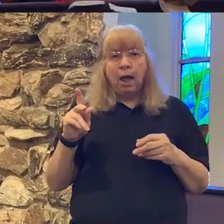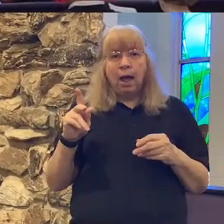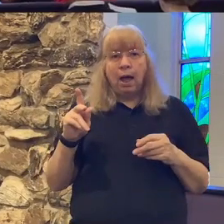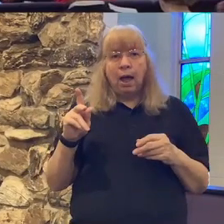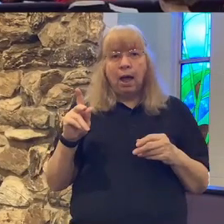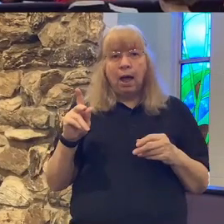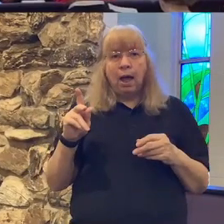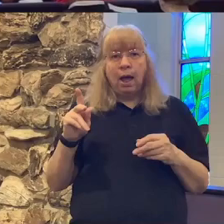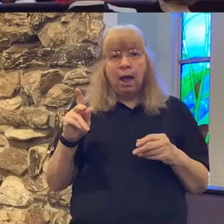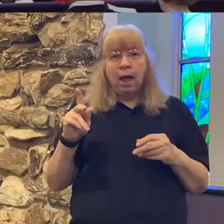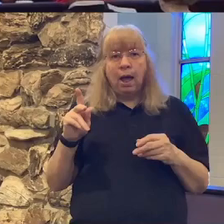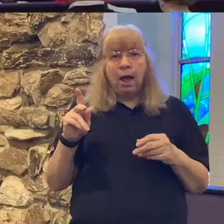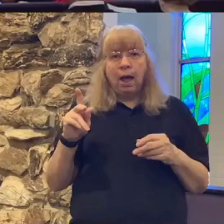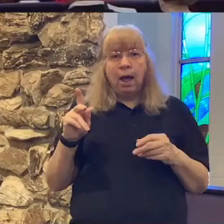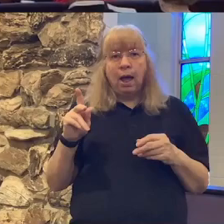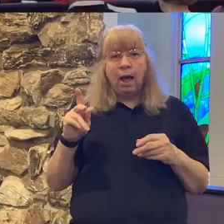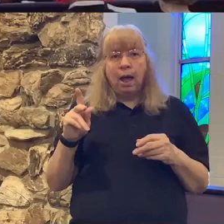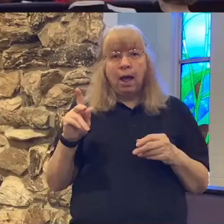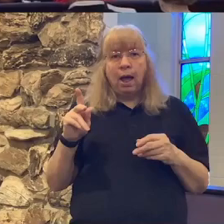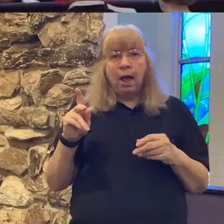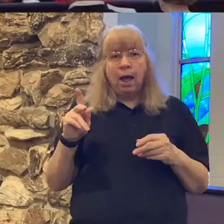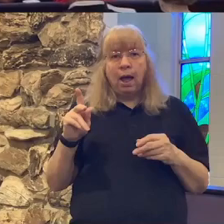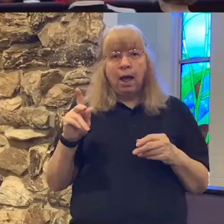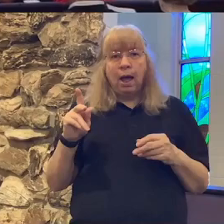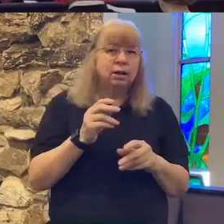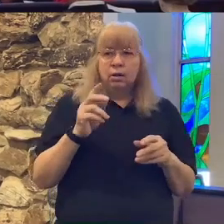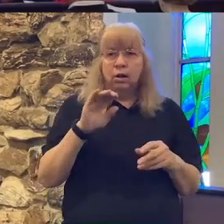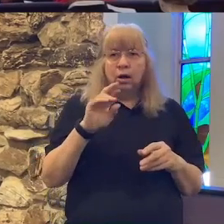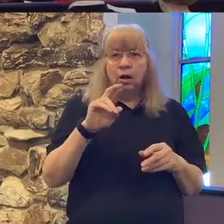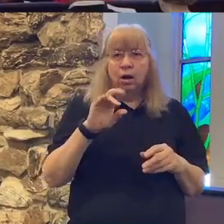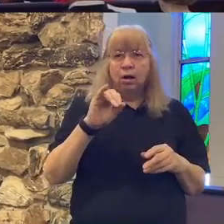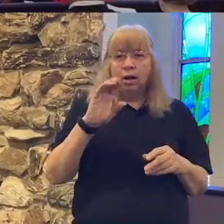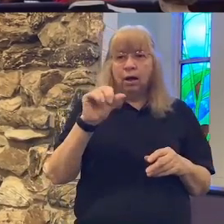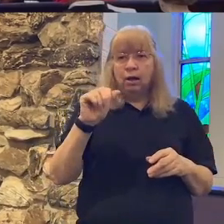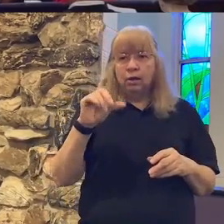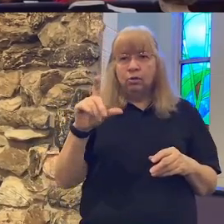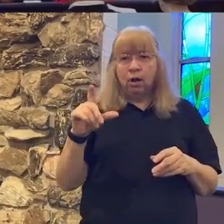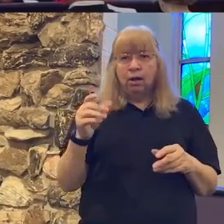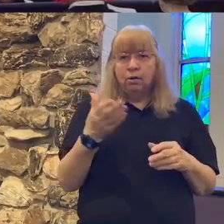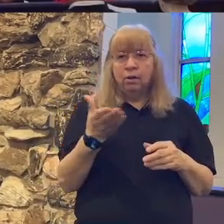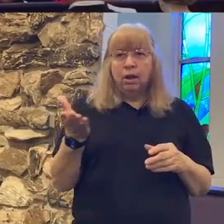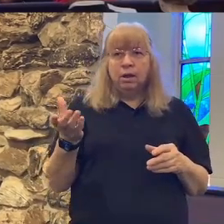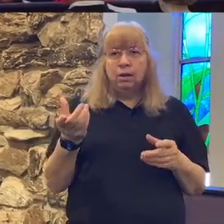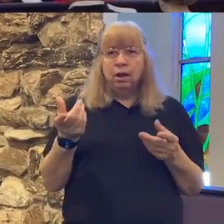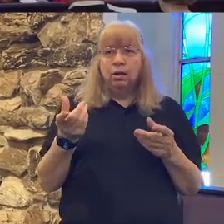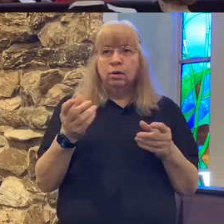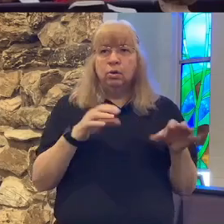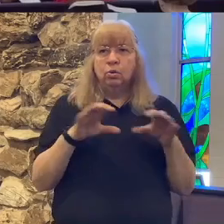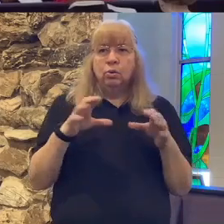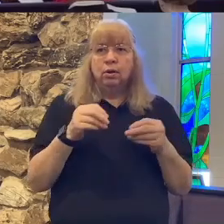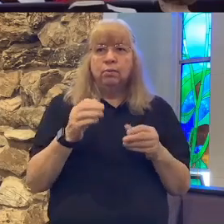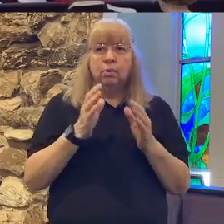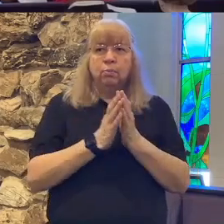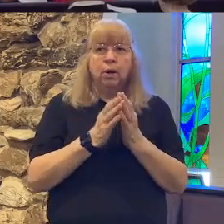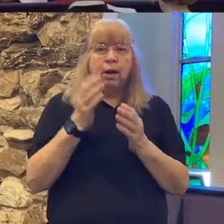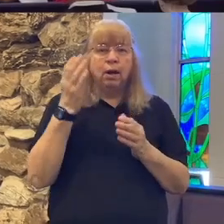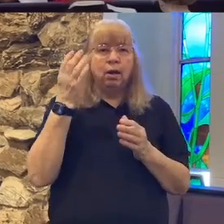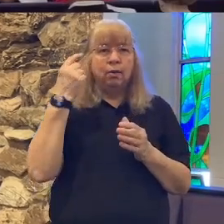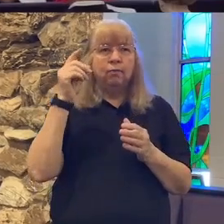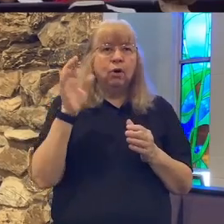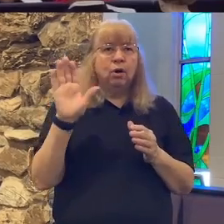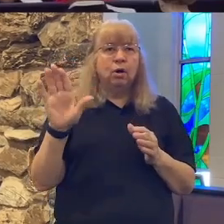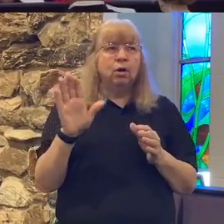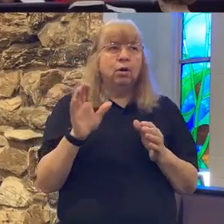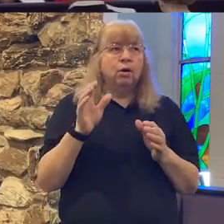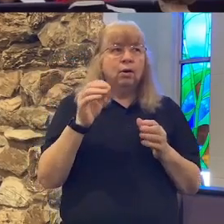trial thing they're doing with him, I'm not sure, but I just prayed for her father-in-law. I'm not going to give any names